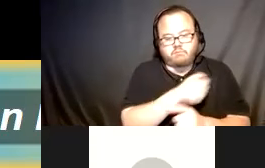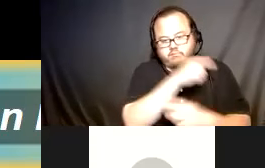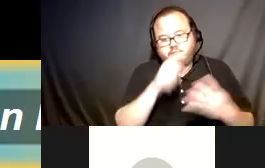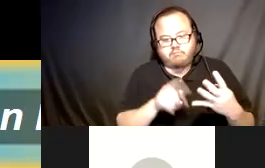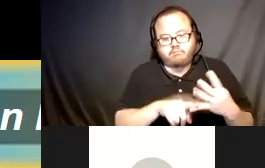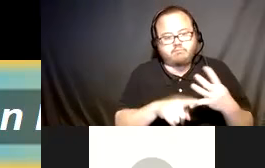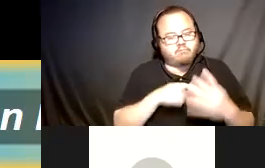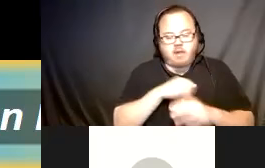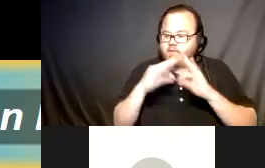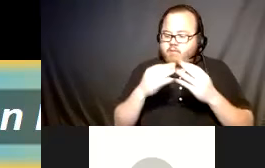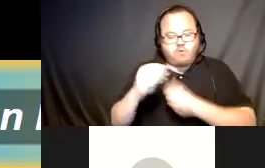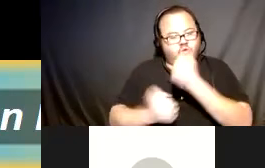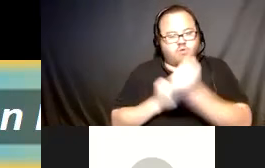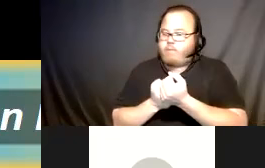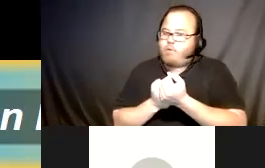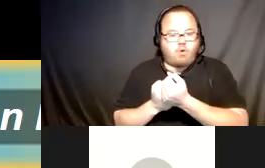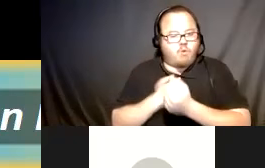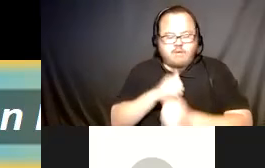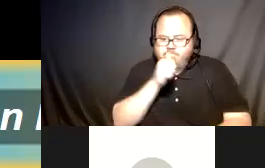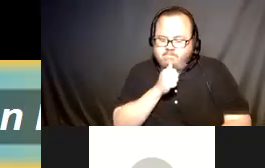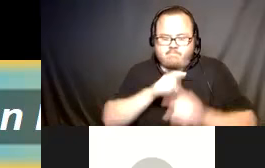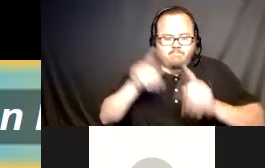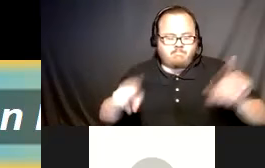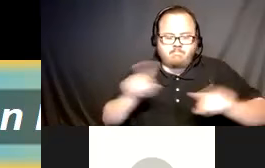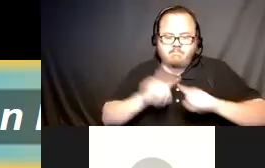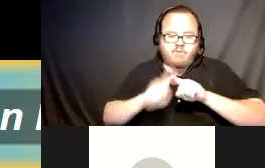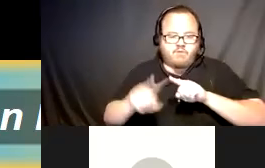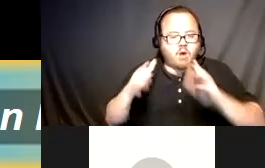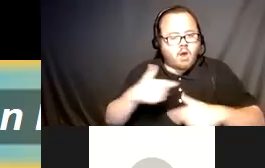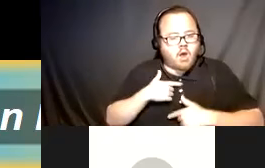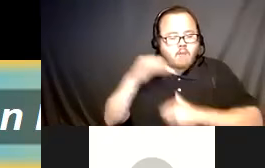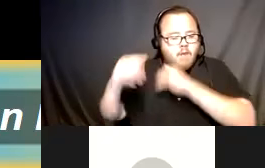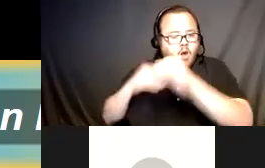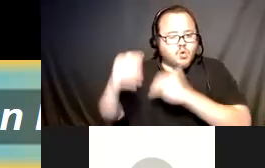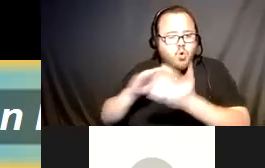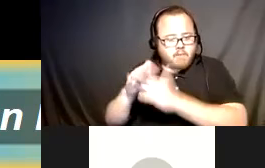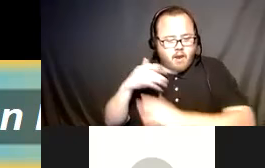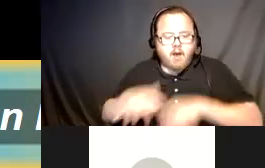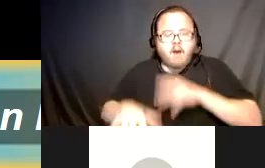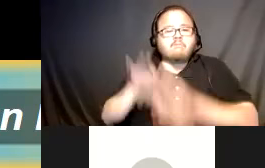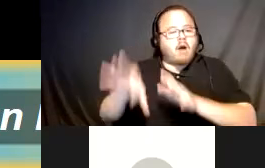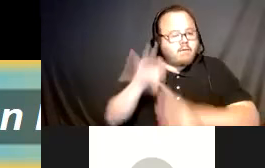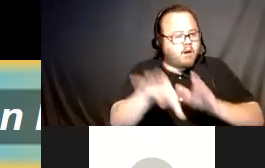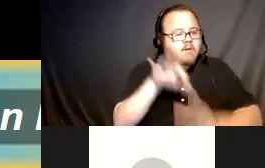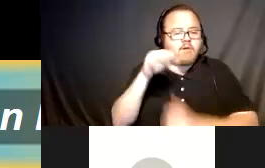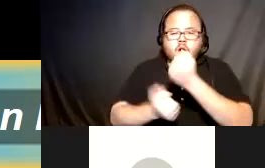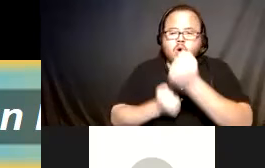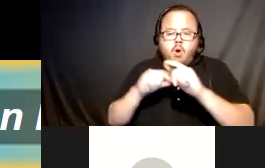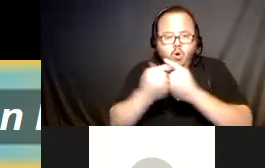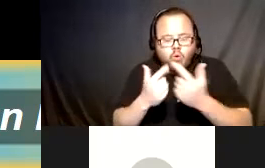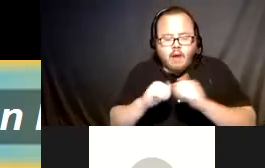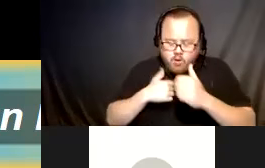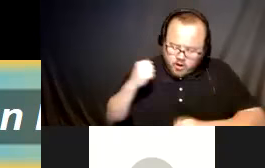at the time, and we coped in a variety of ways. As an adult, I was able to find support groups to help me process this